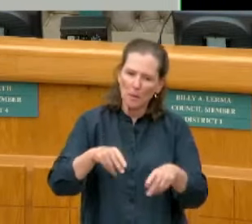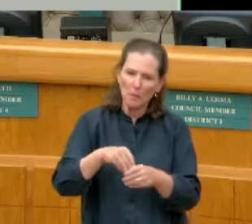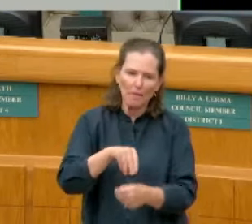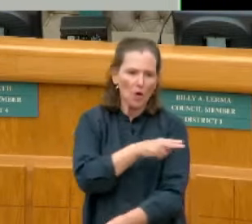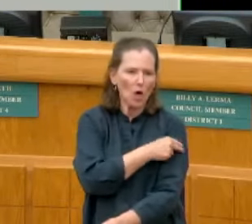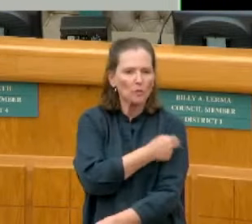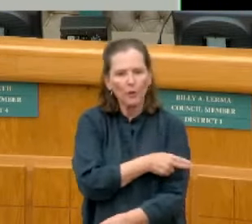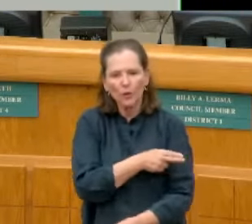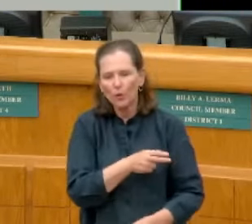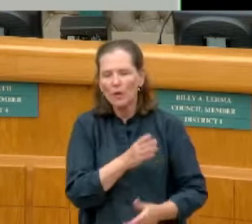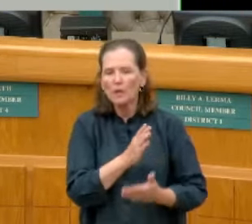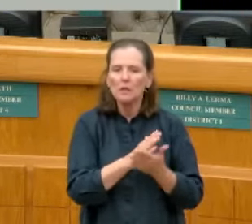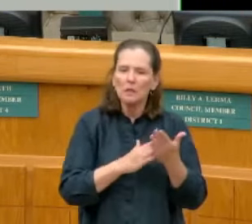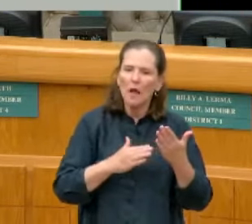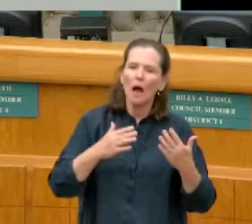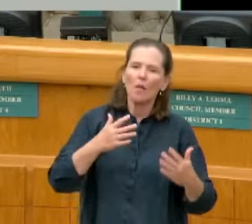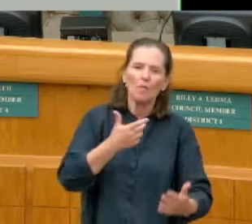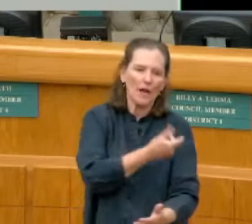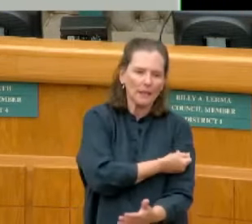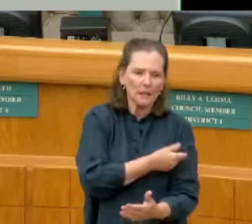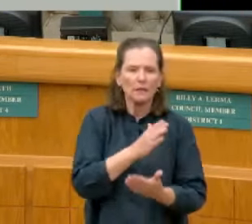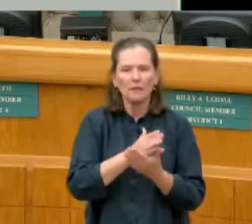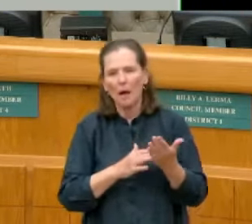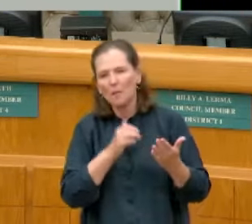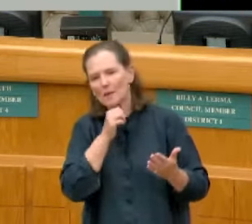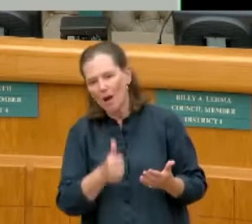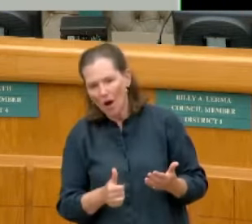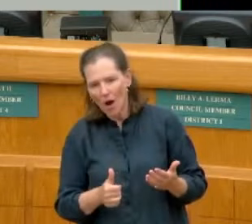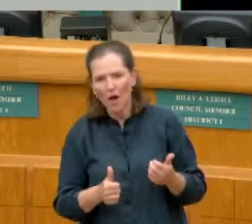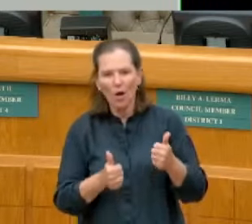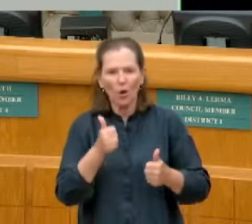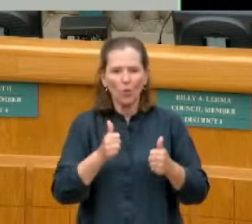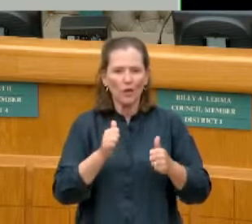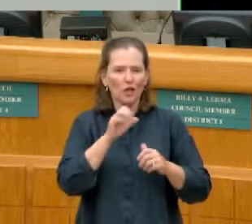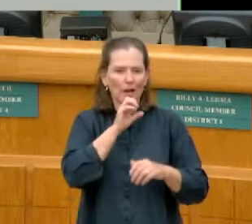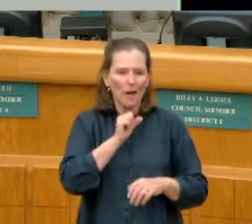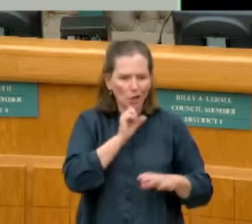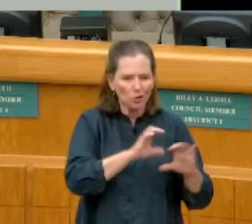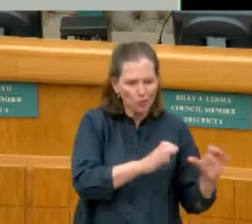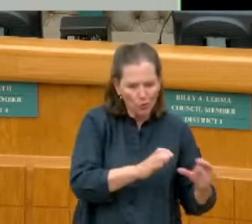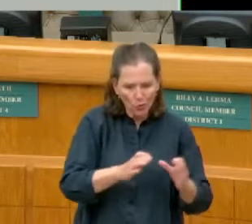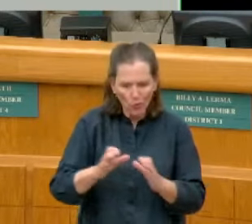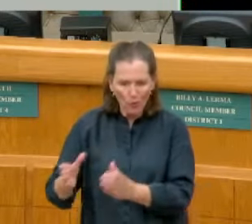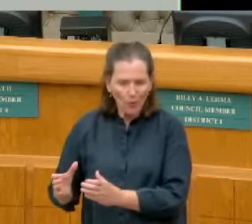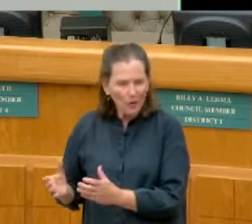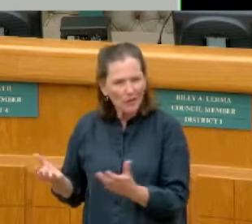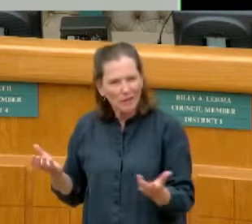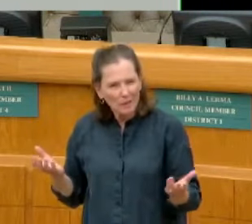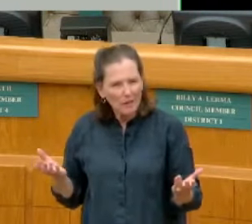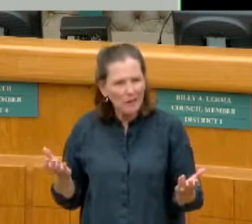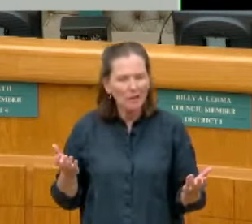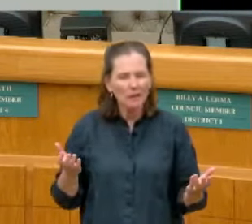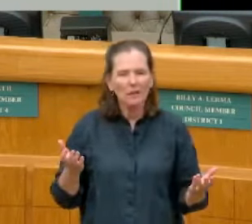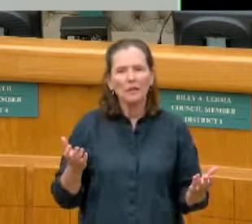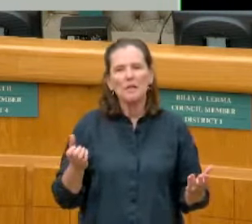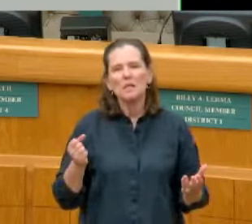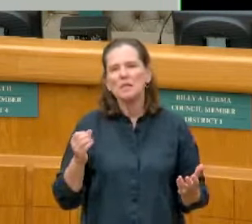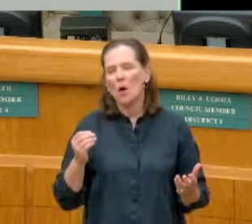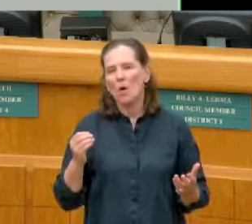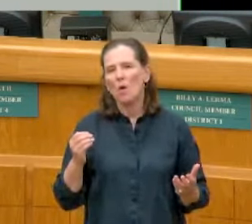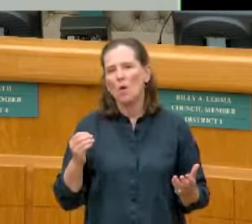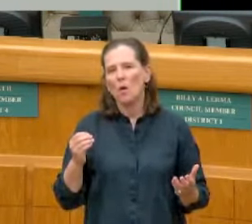vaccinated and who hasn't, in which age classes, and how likely they are to face mortality due to